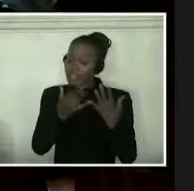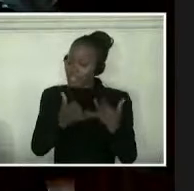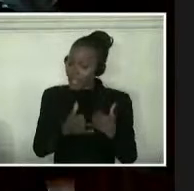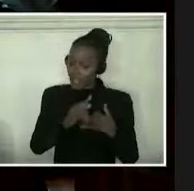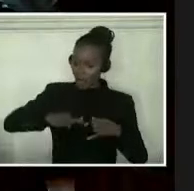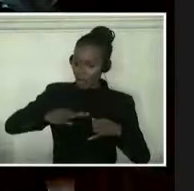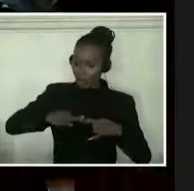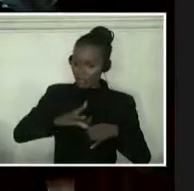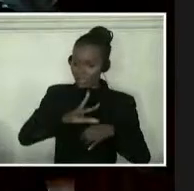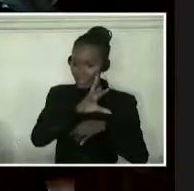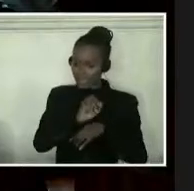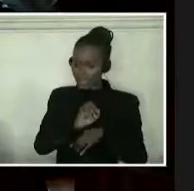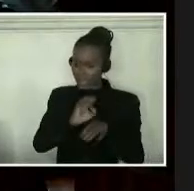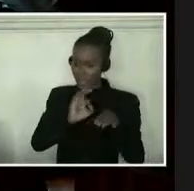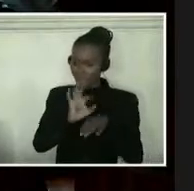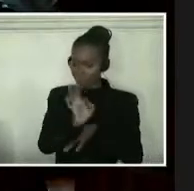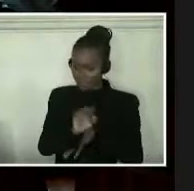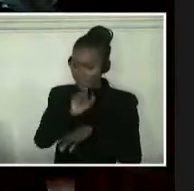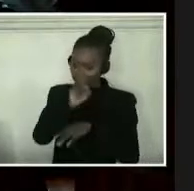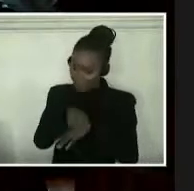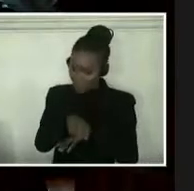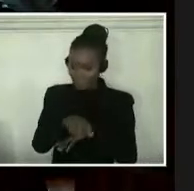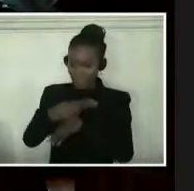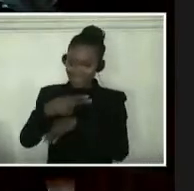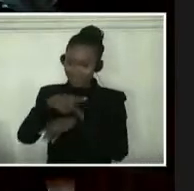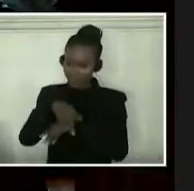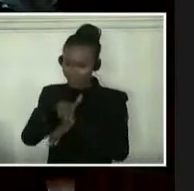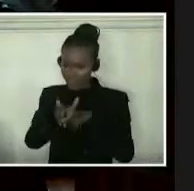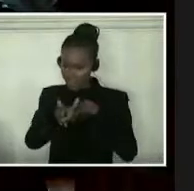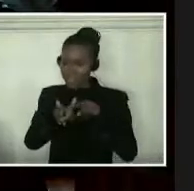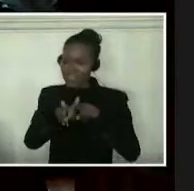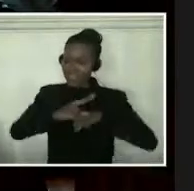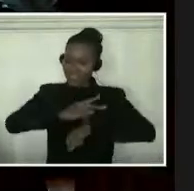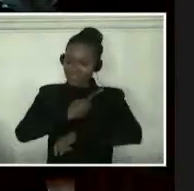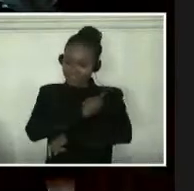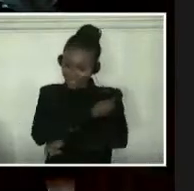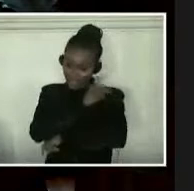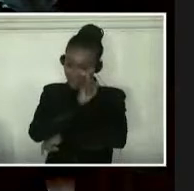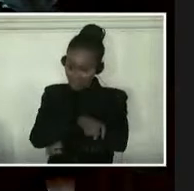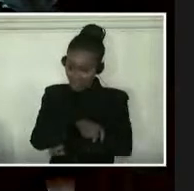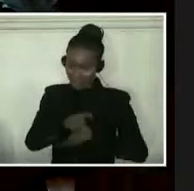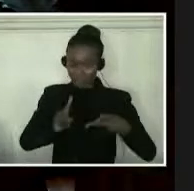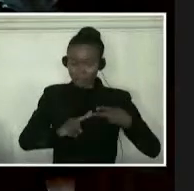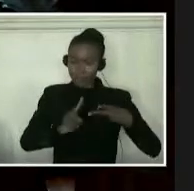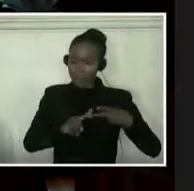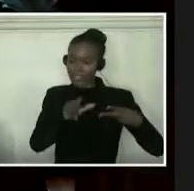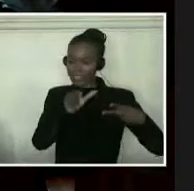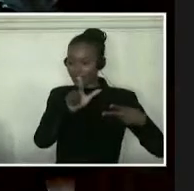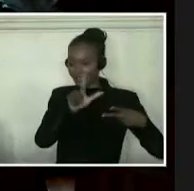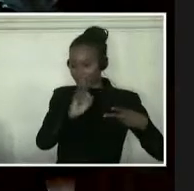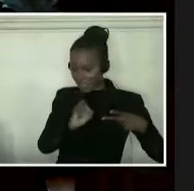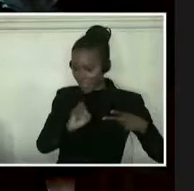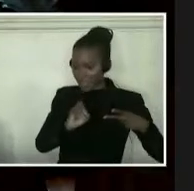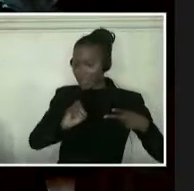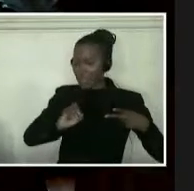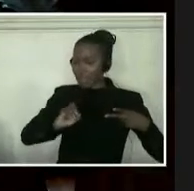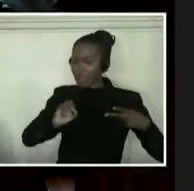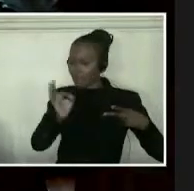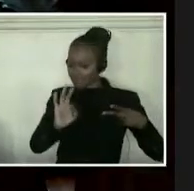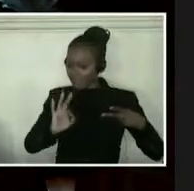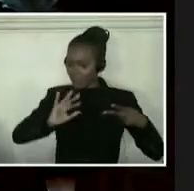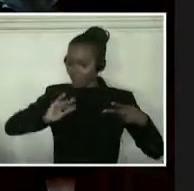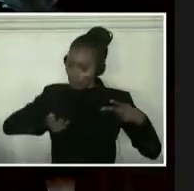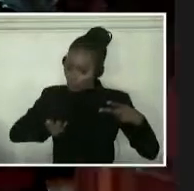fully vaccinated with the hpv vaccine by the age of 15 secondly getting 70 percent of women to undergo a pap smear at least